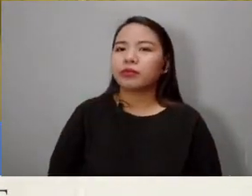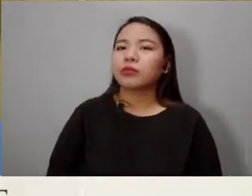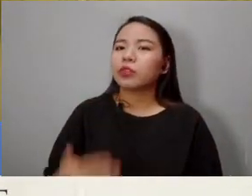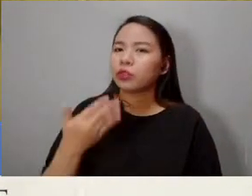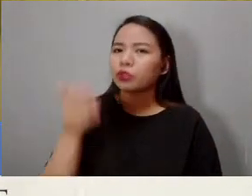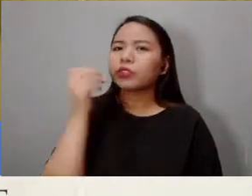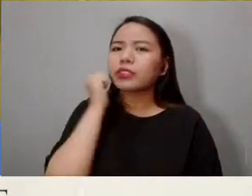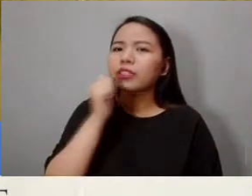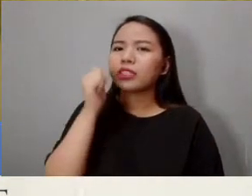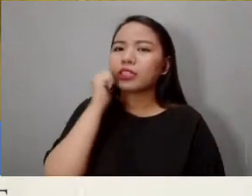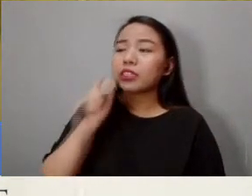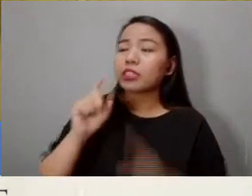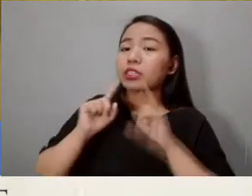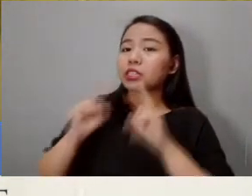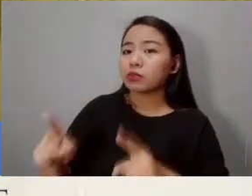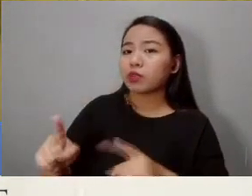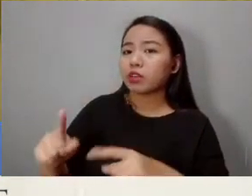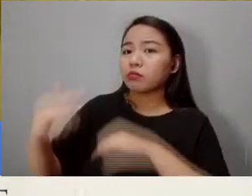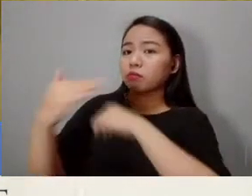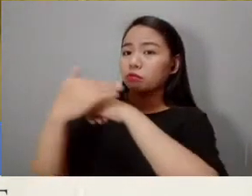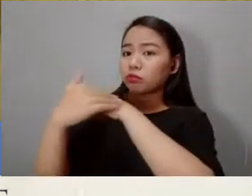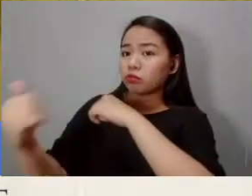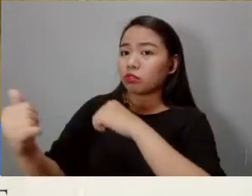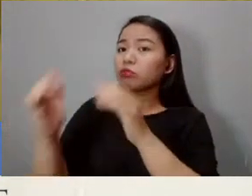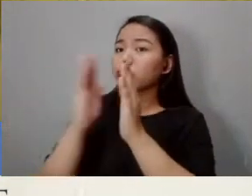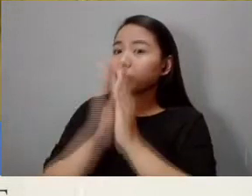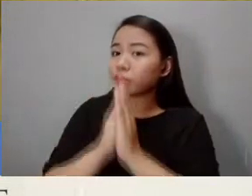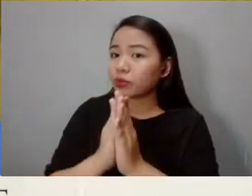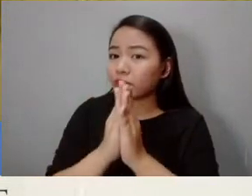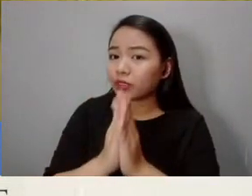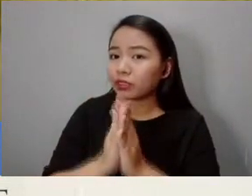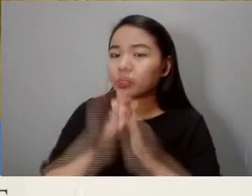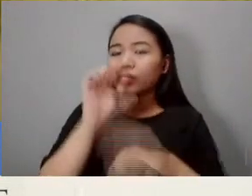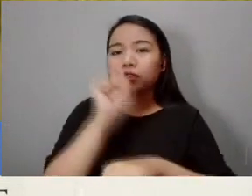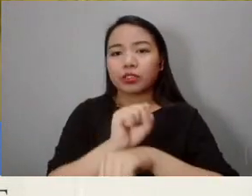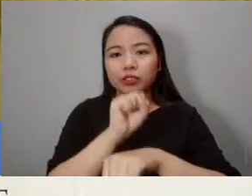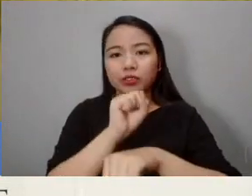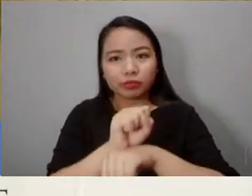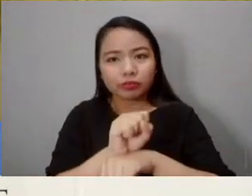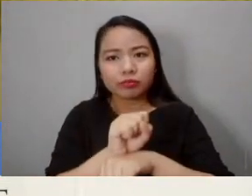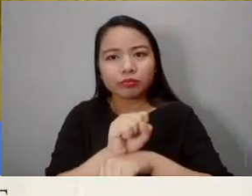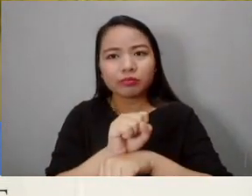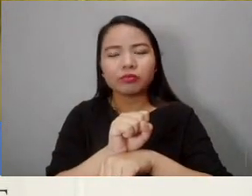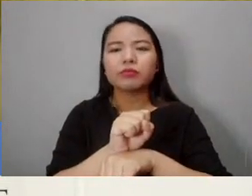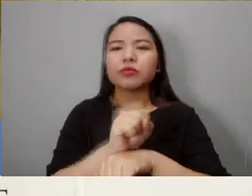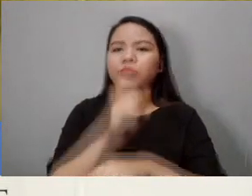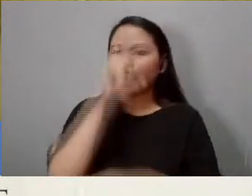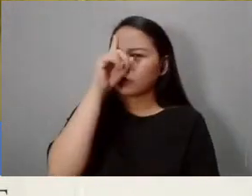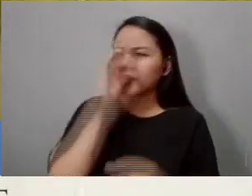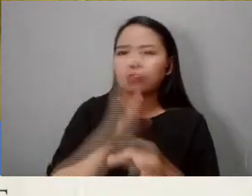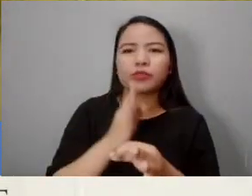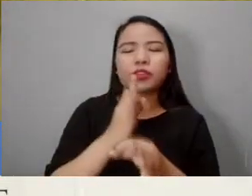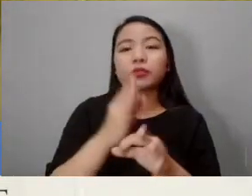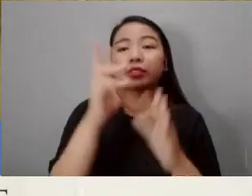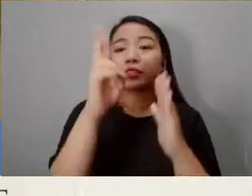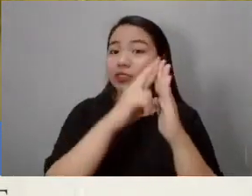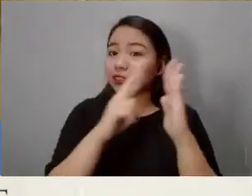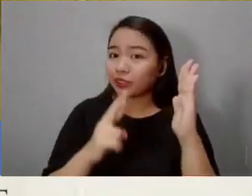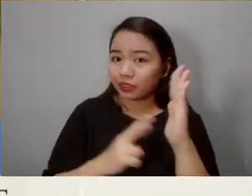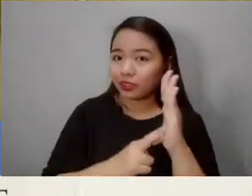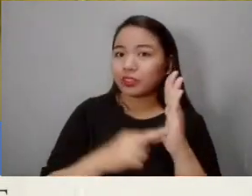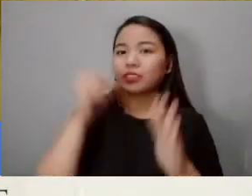call to prayer and work and to fidelity to the rule of Saint